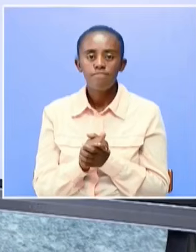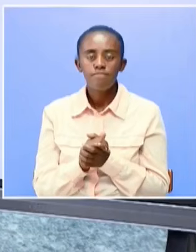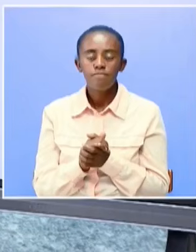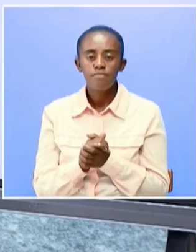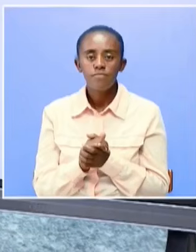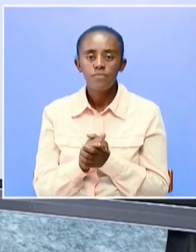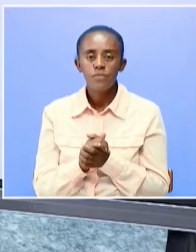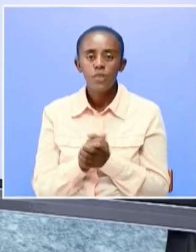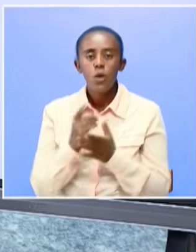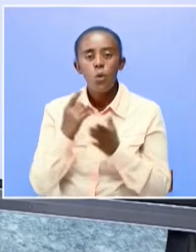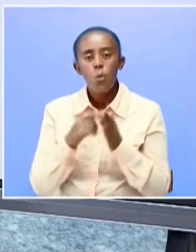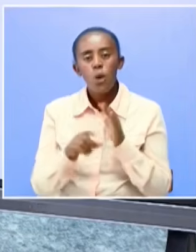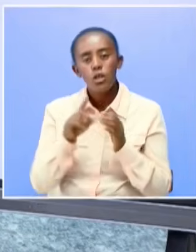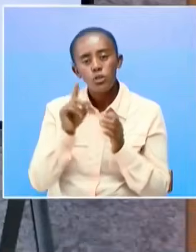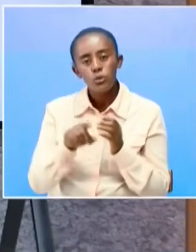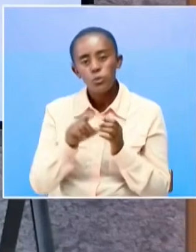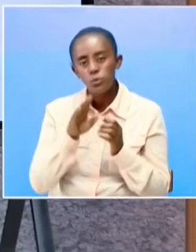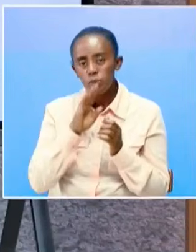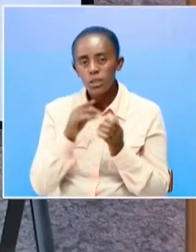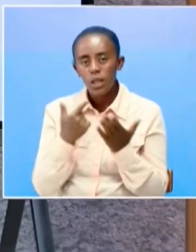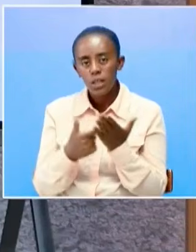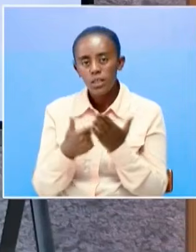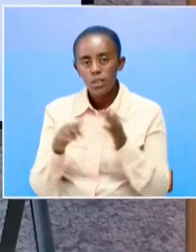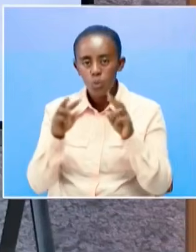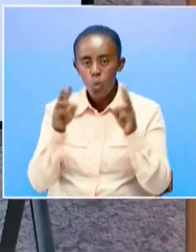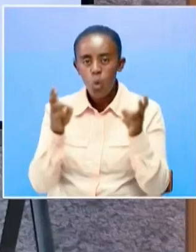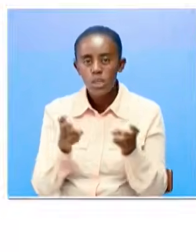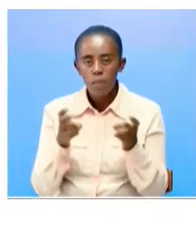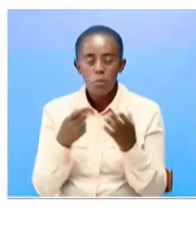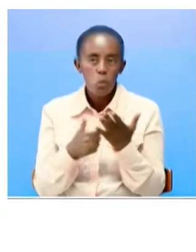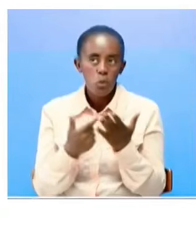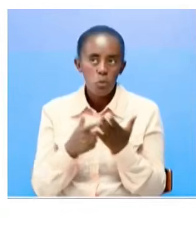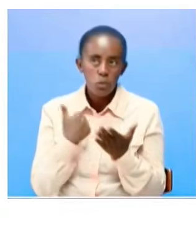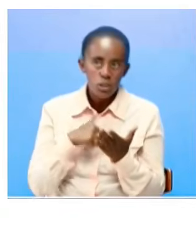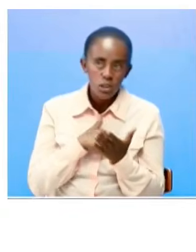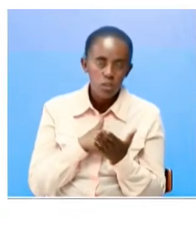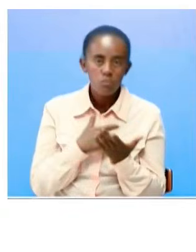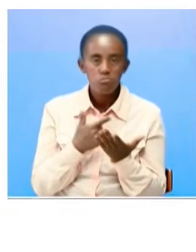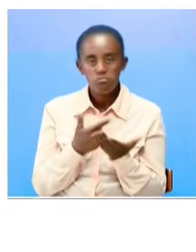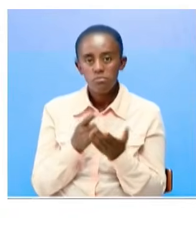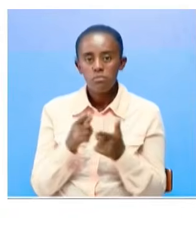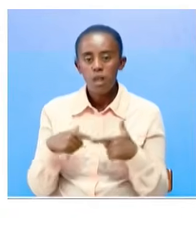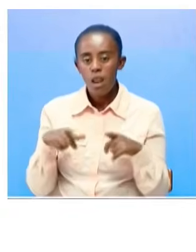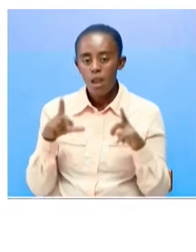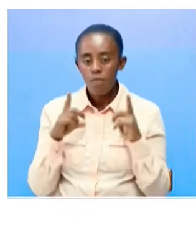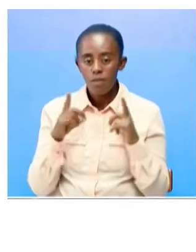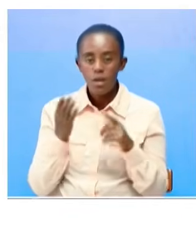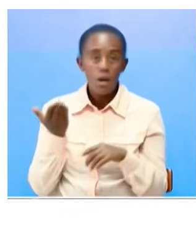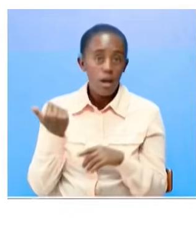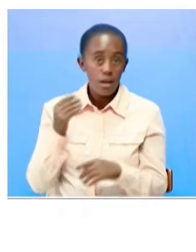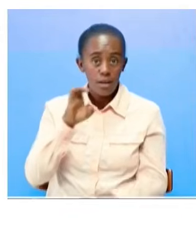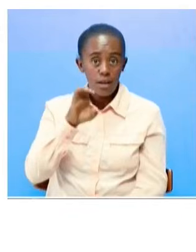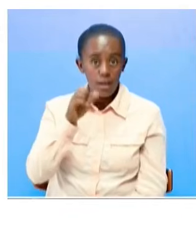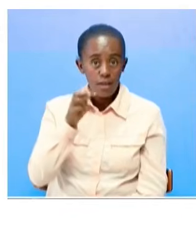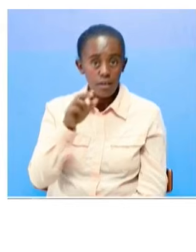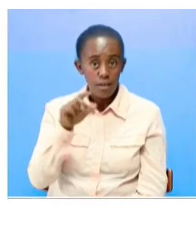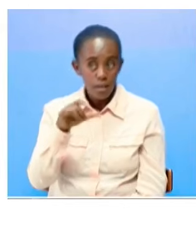So, what should be written under this concept? When we say early life, 1,